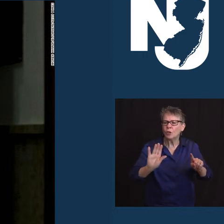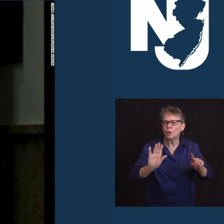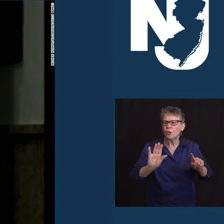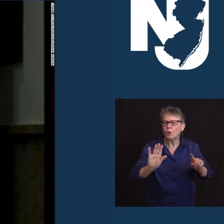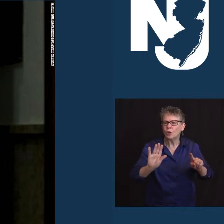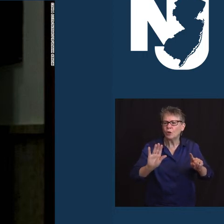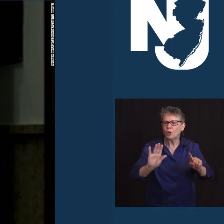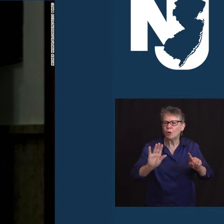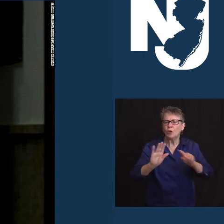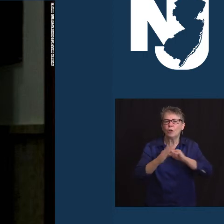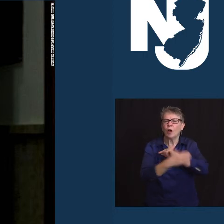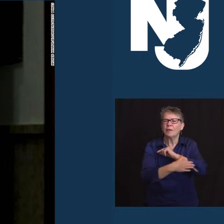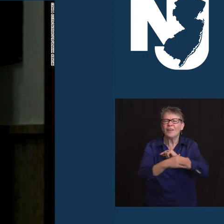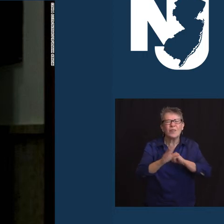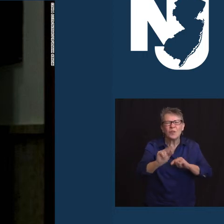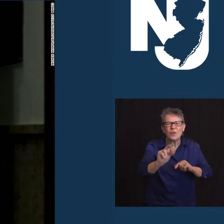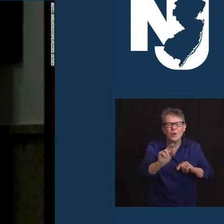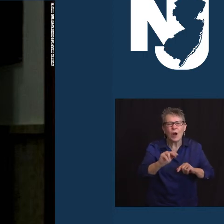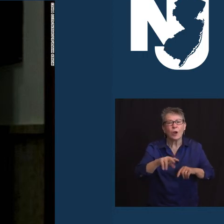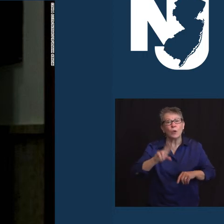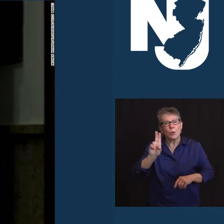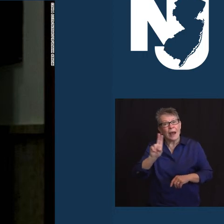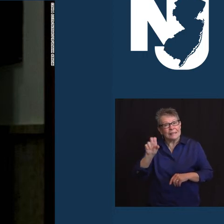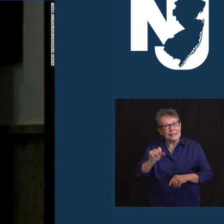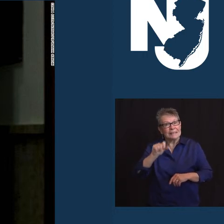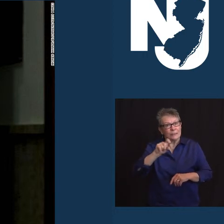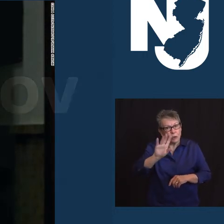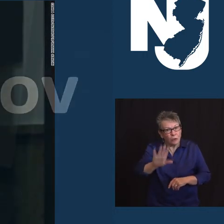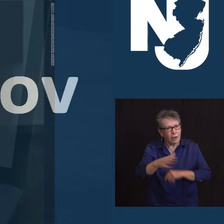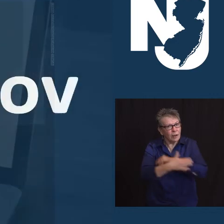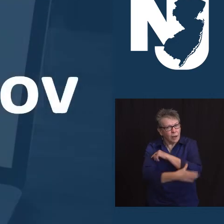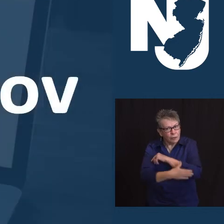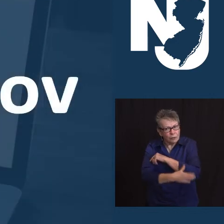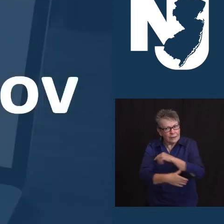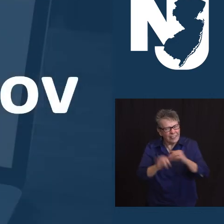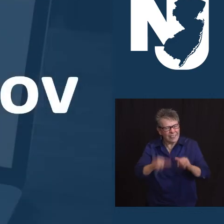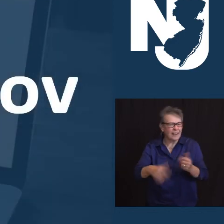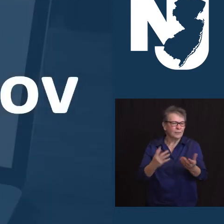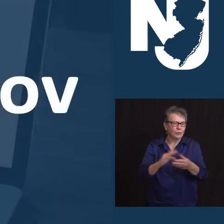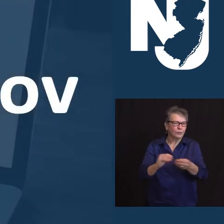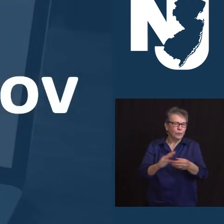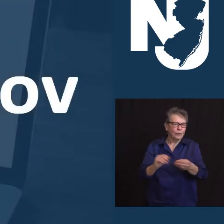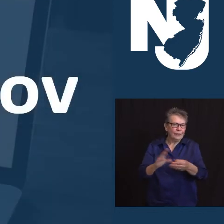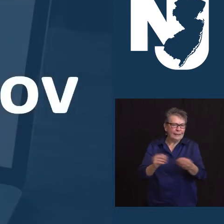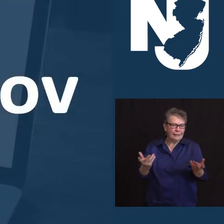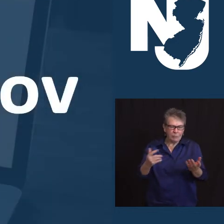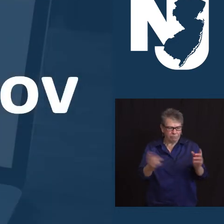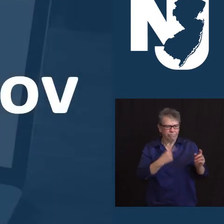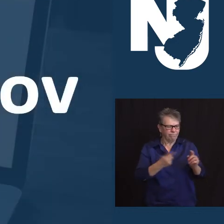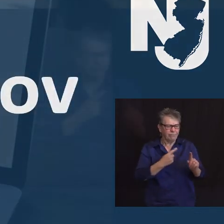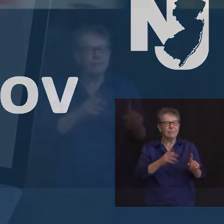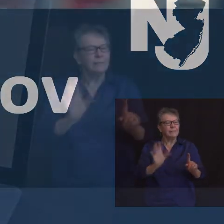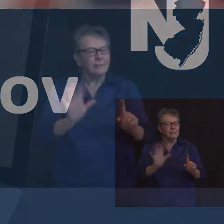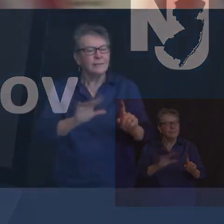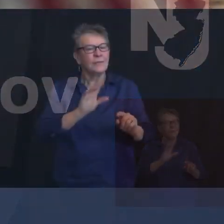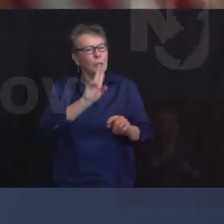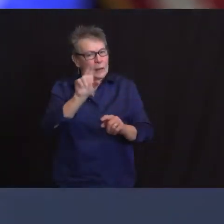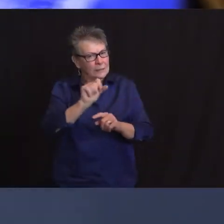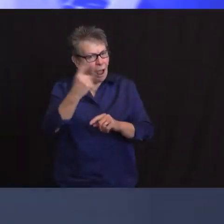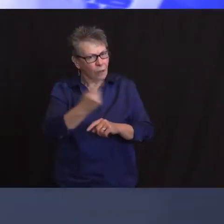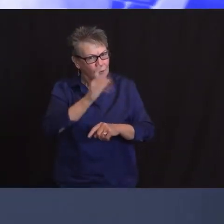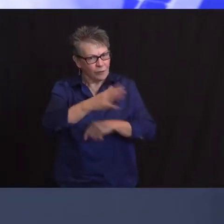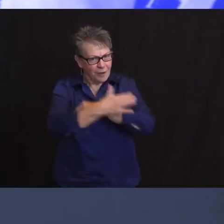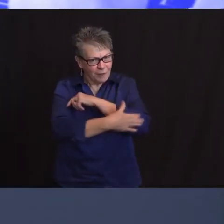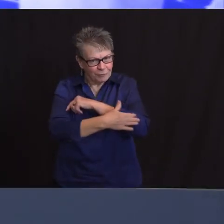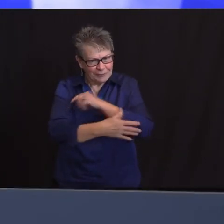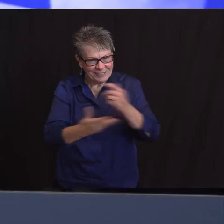Is that a great story? With that, please help me welcome the woman who needs no introduction, the Commissioner of the Department of Health, Judy Persichilli. Thank you, Governor. Good